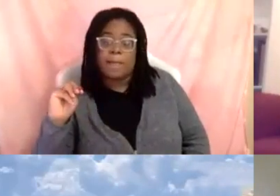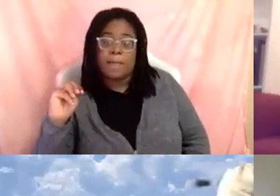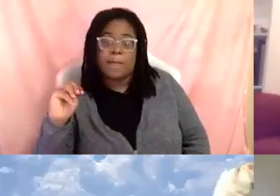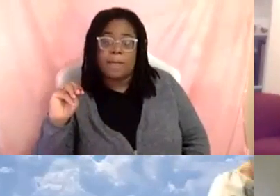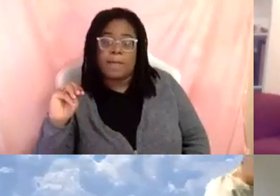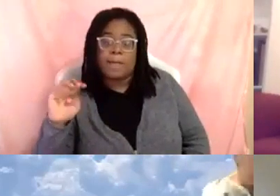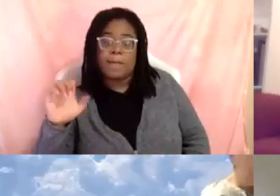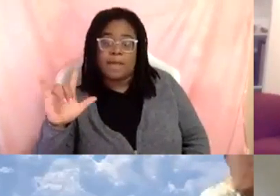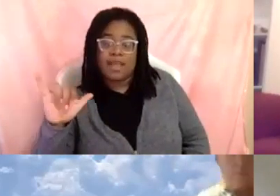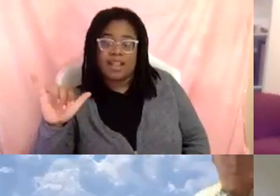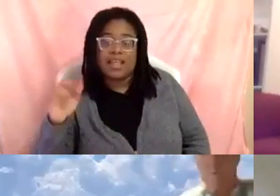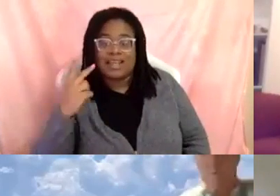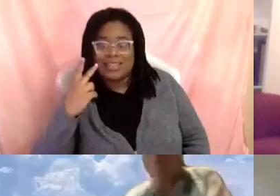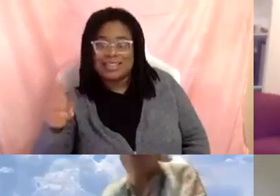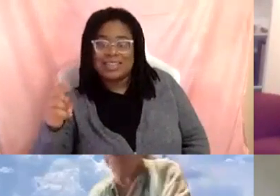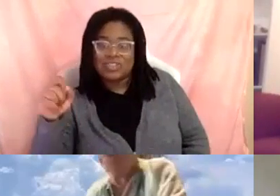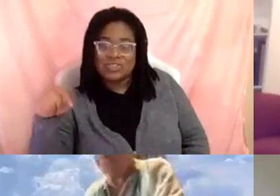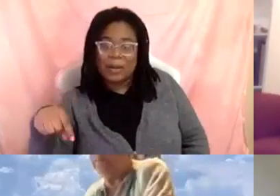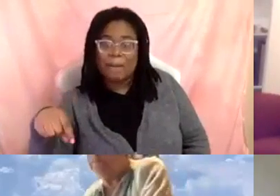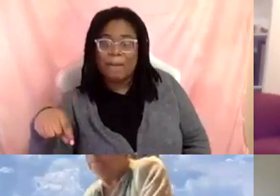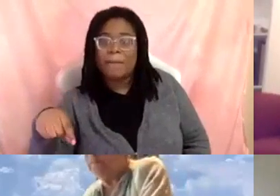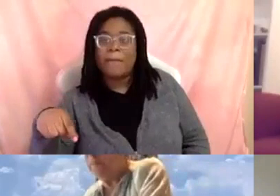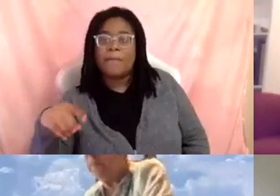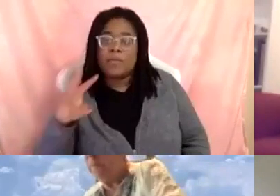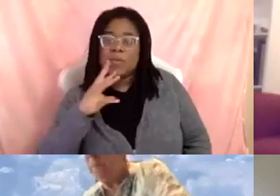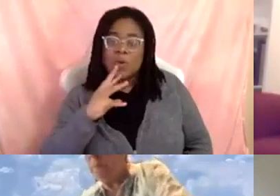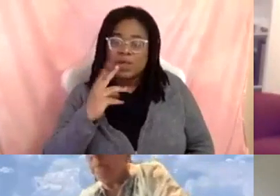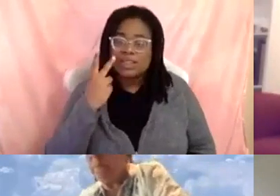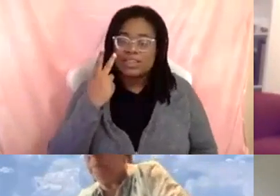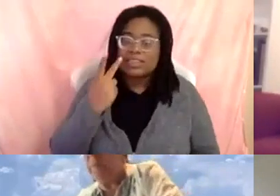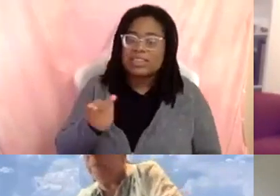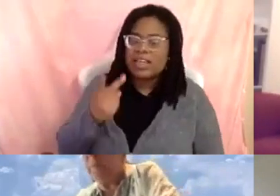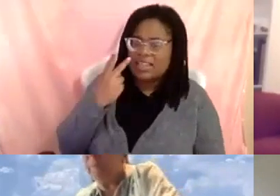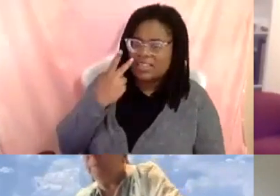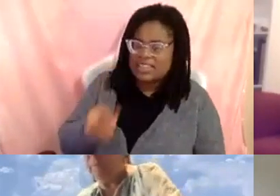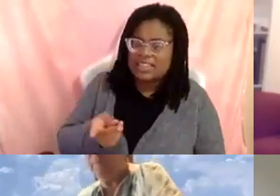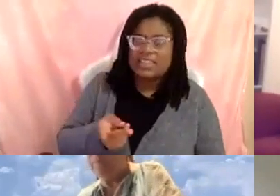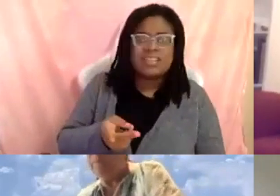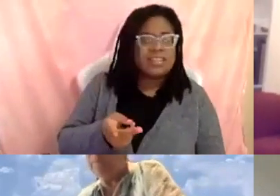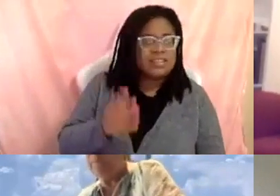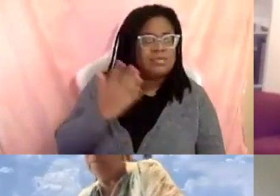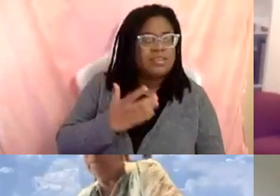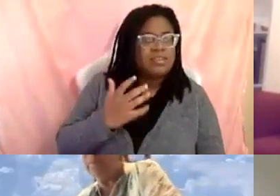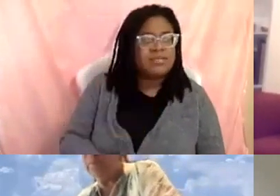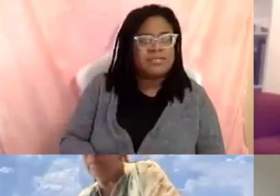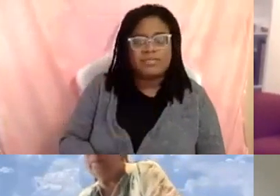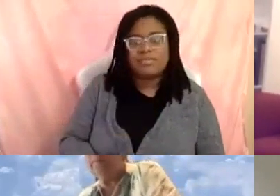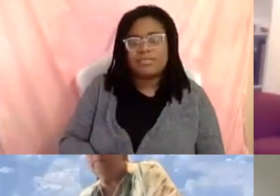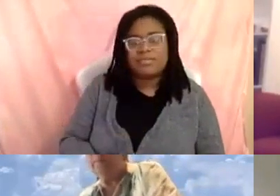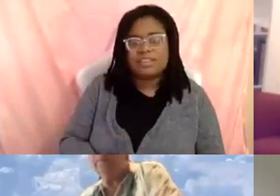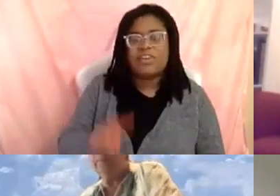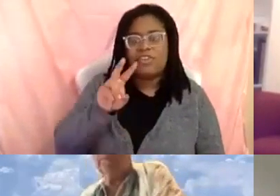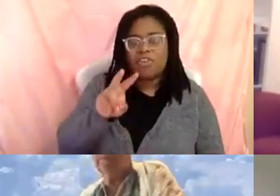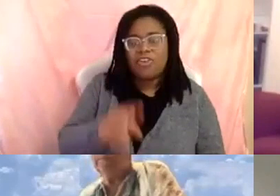down. Wow. And like the Elsa Mickelson. Wow, look at